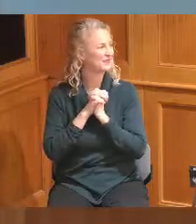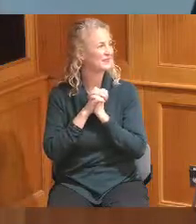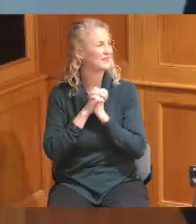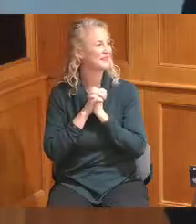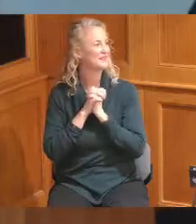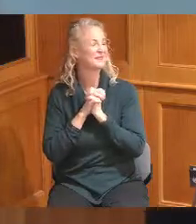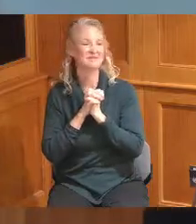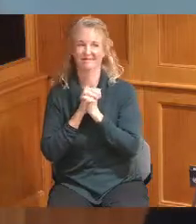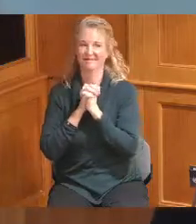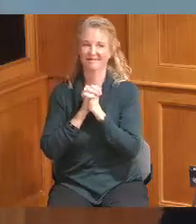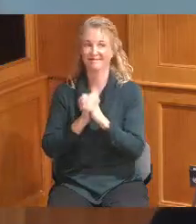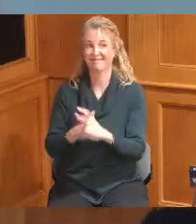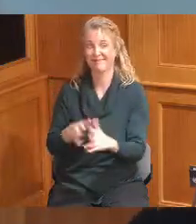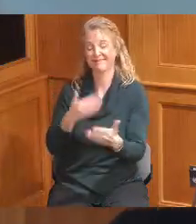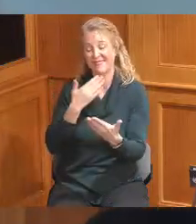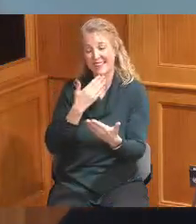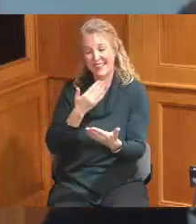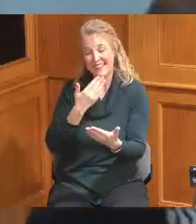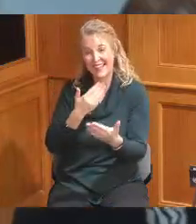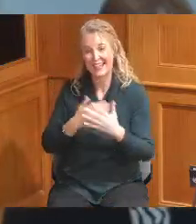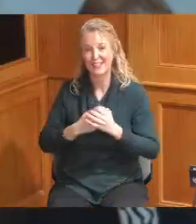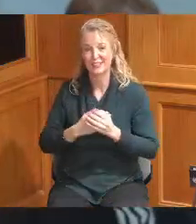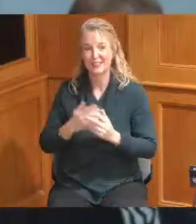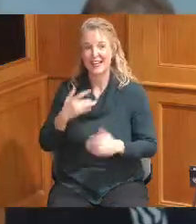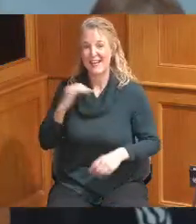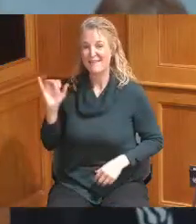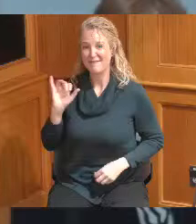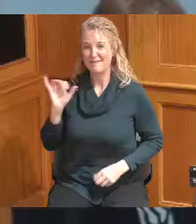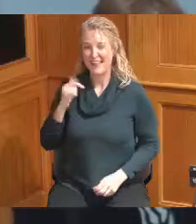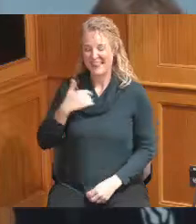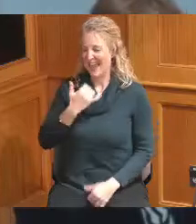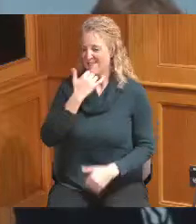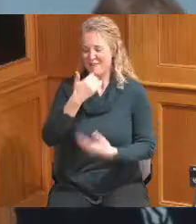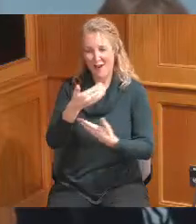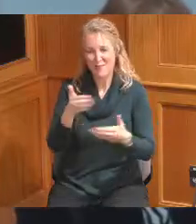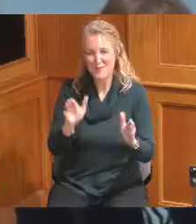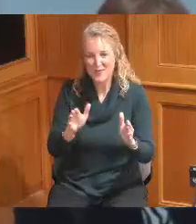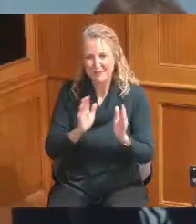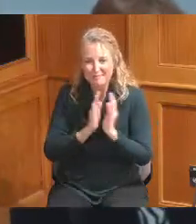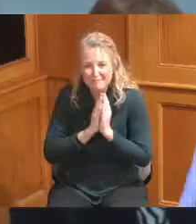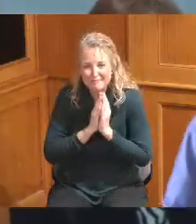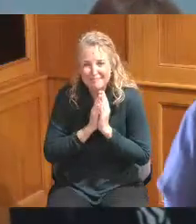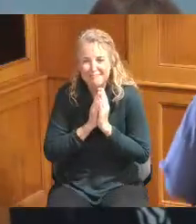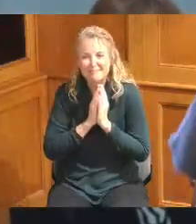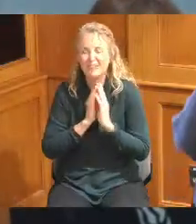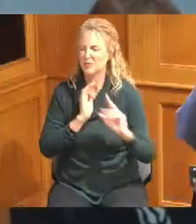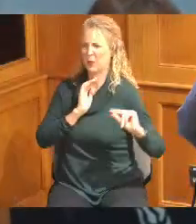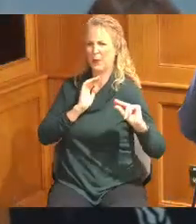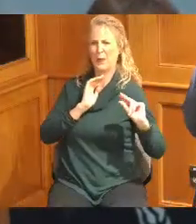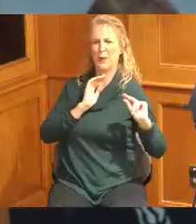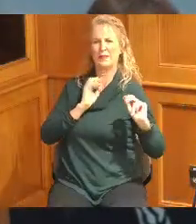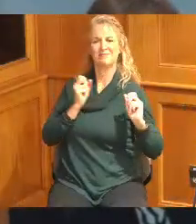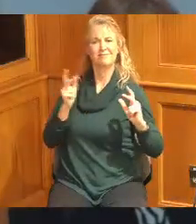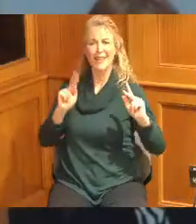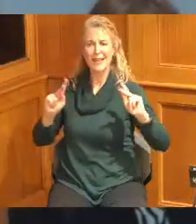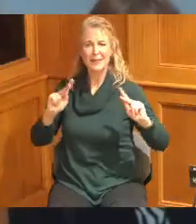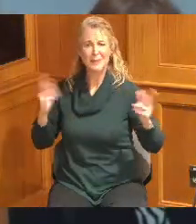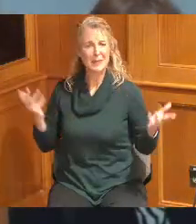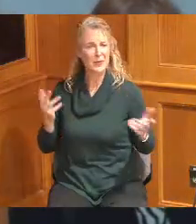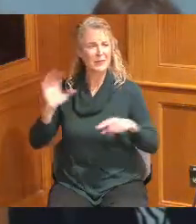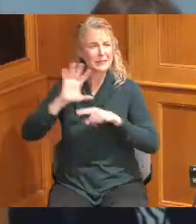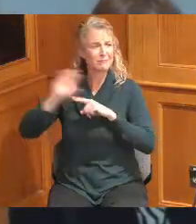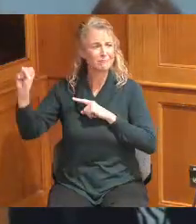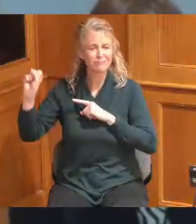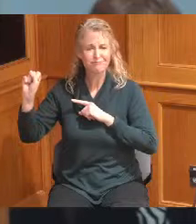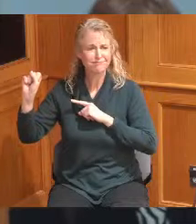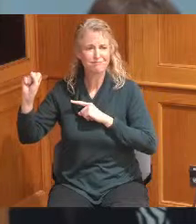Thank you. I just want to say I feel a little bit like I'm in the wrong room. There are so many phenomenal people here,